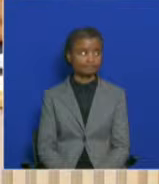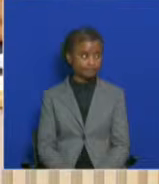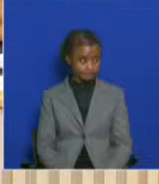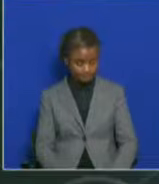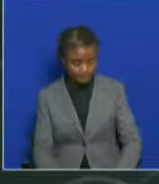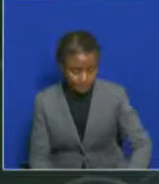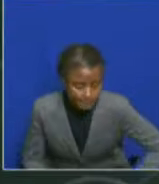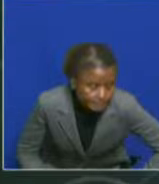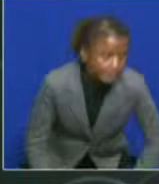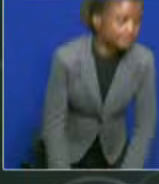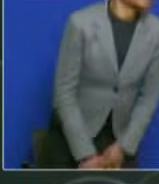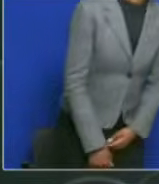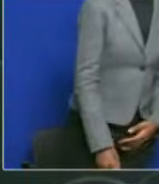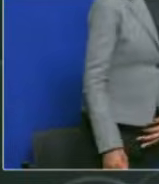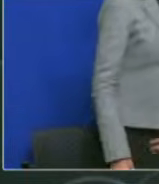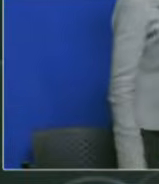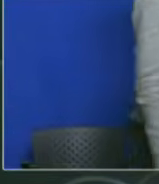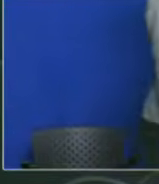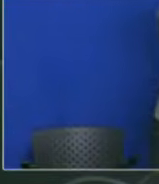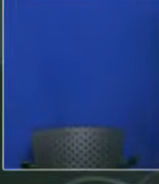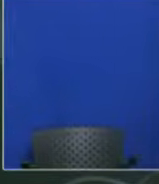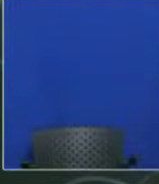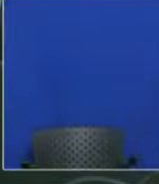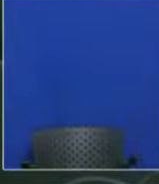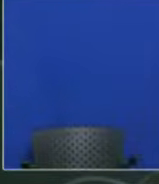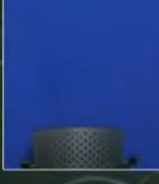Where's the connection?